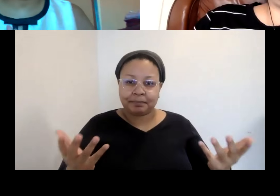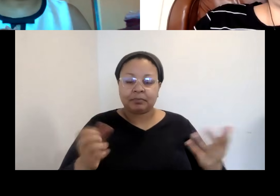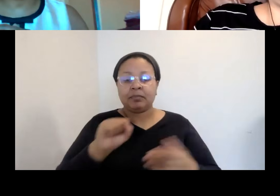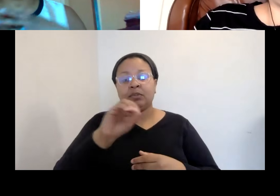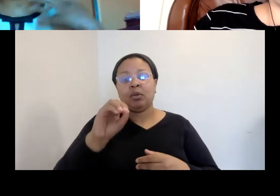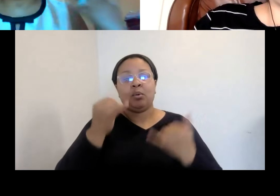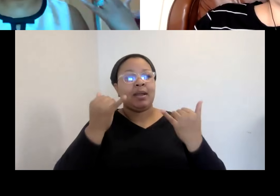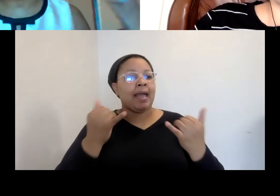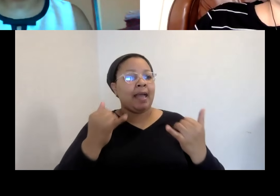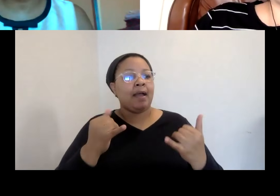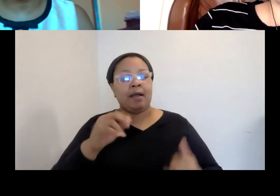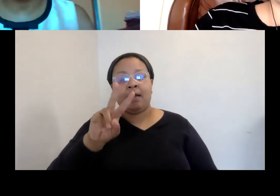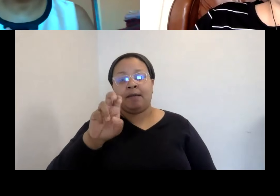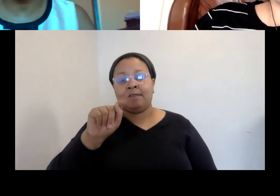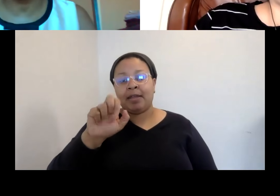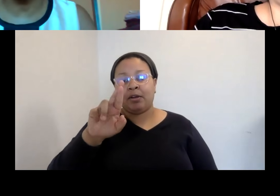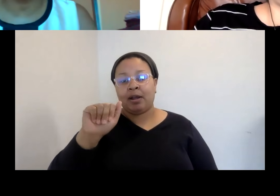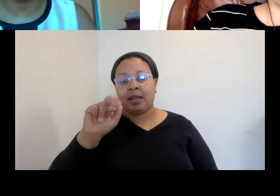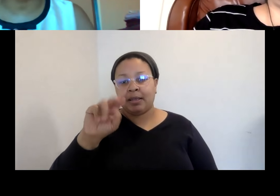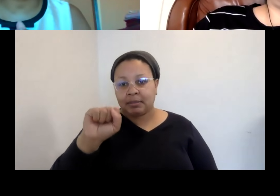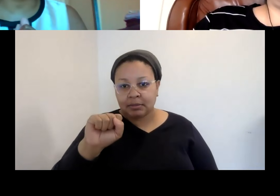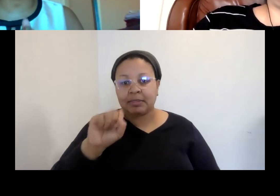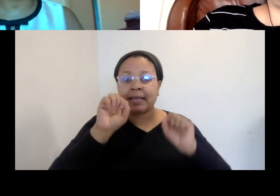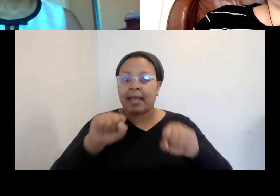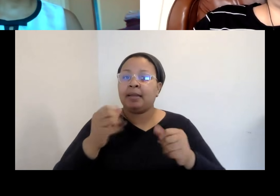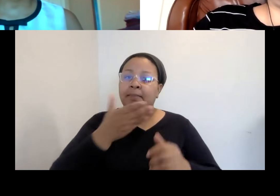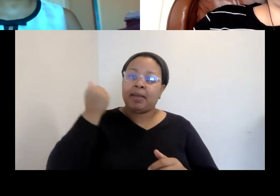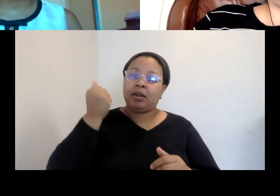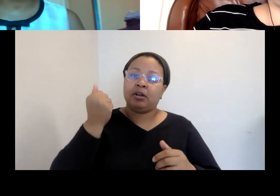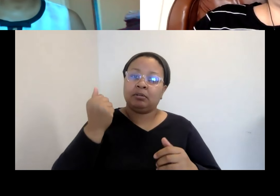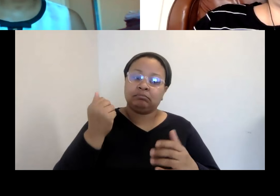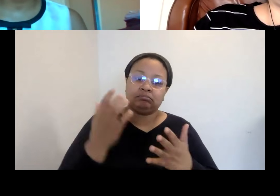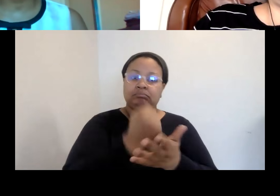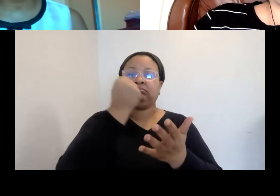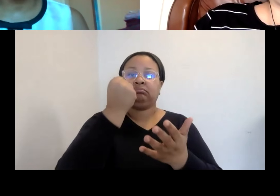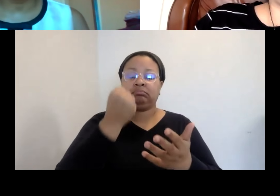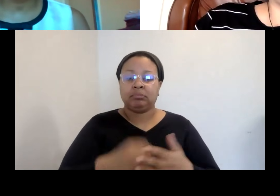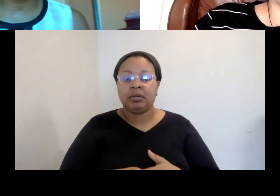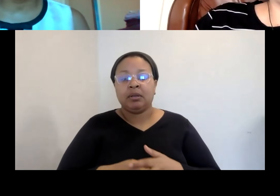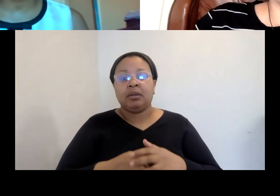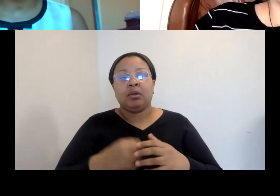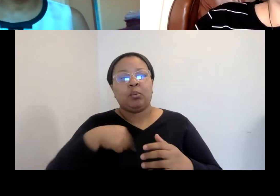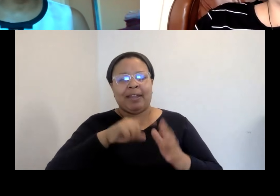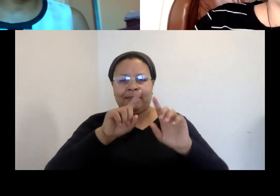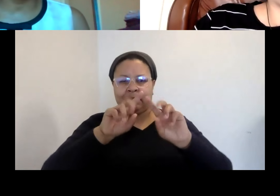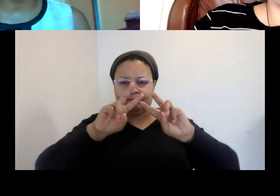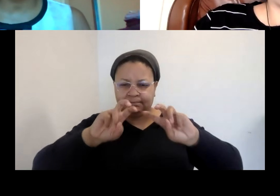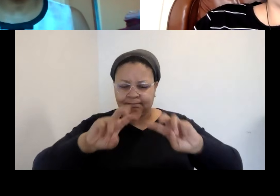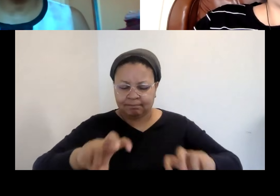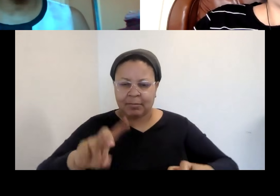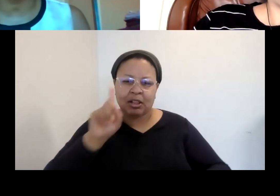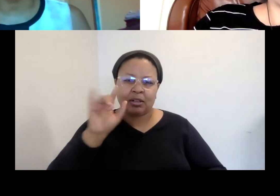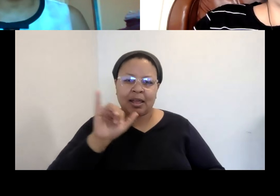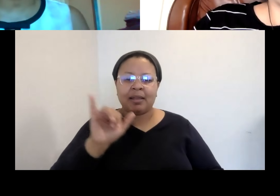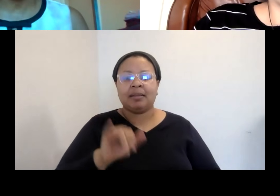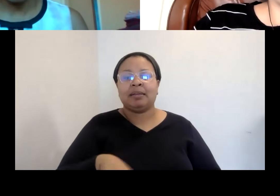veterans will be able, for example, to take advantage of these accounts. Research, we've done some numbers, and it's looking like about 6